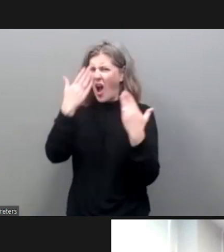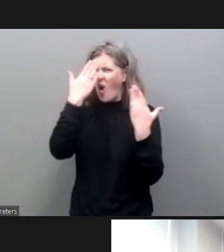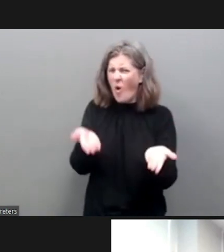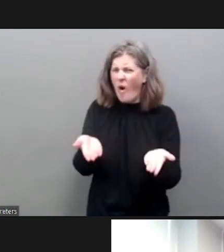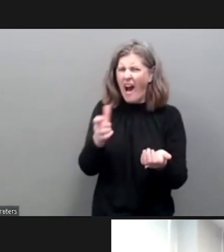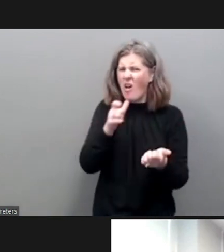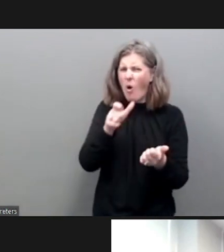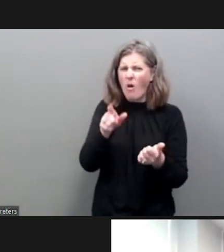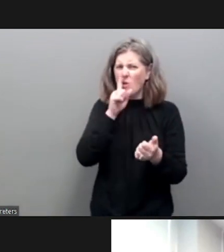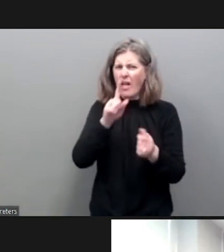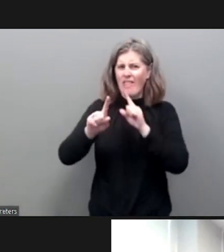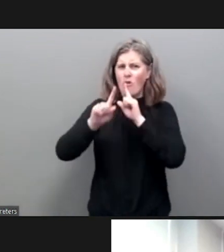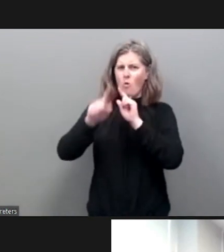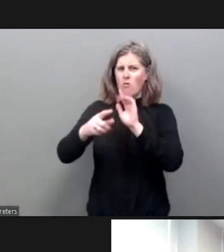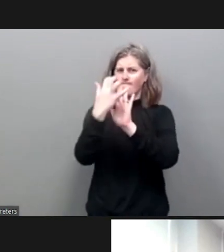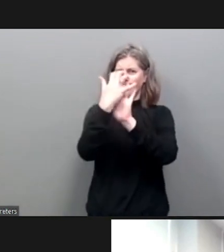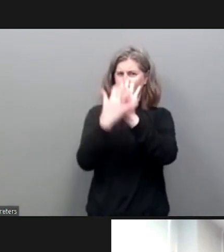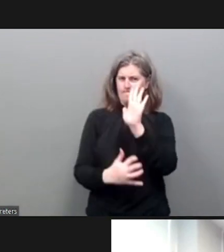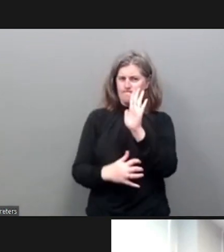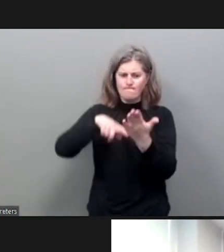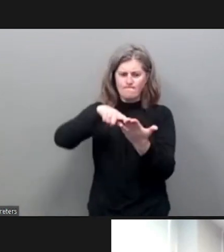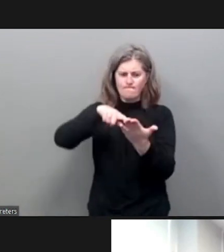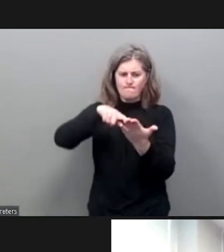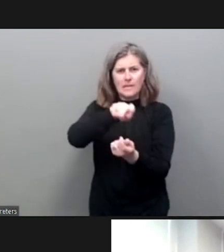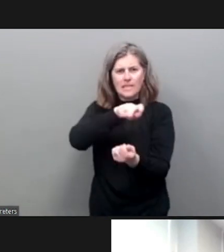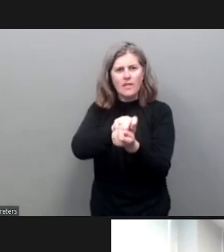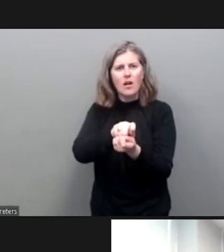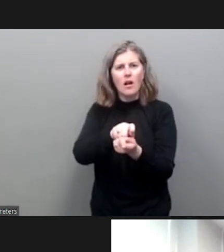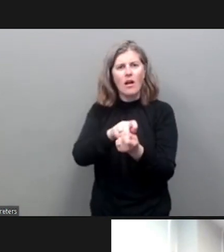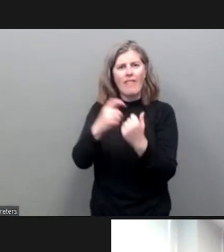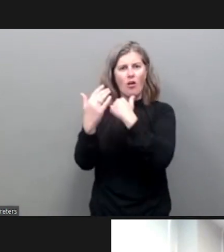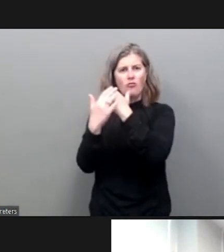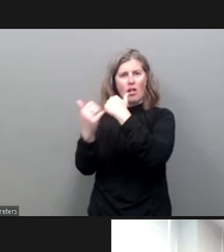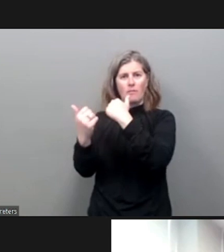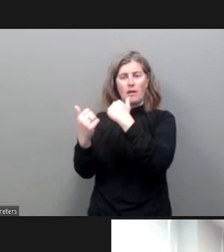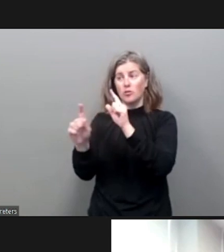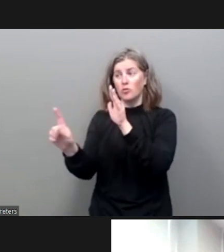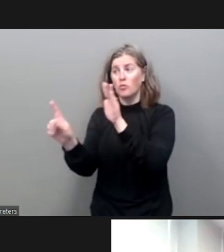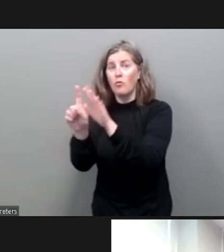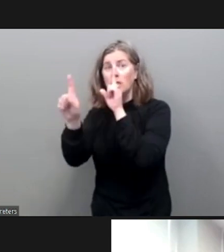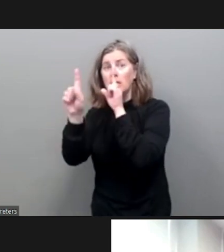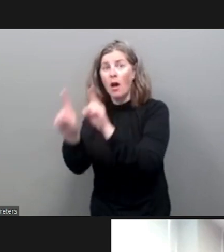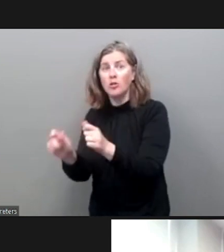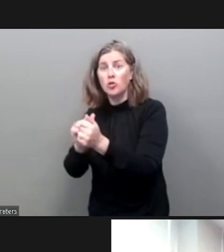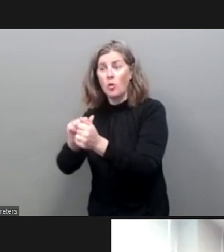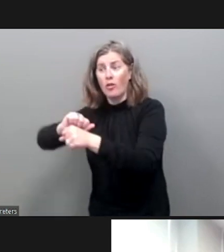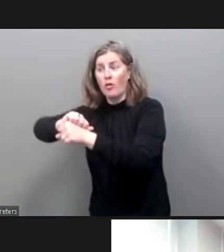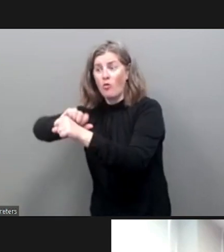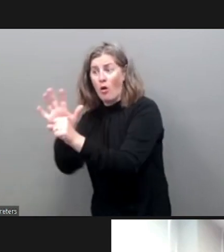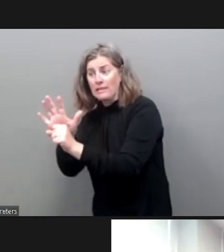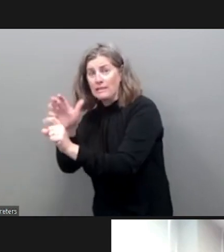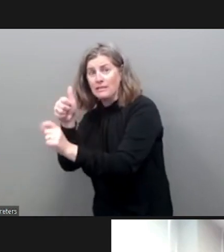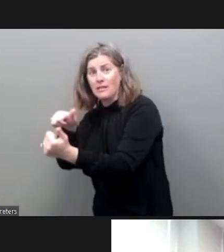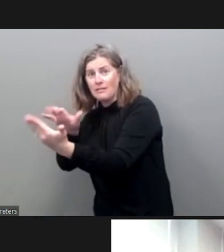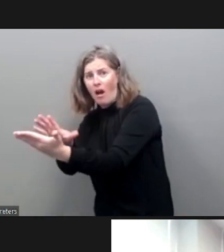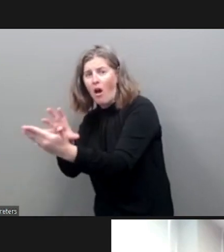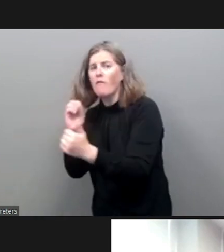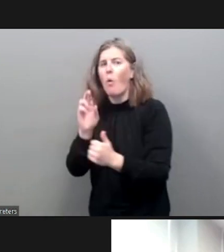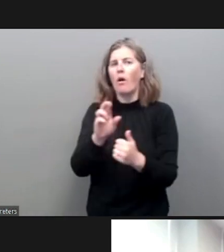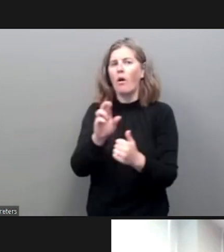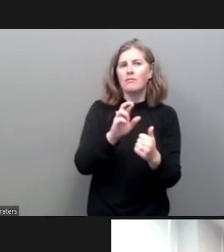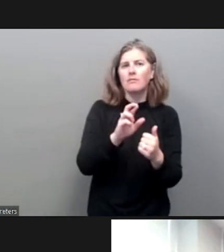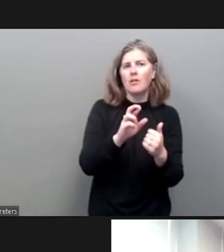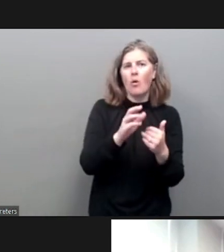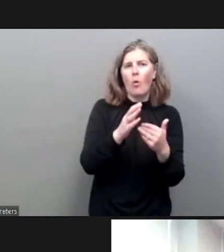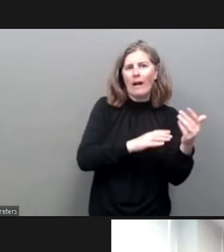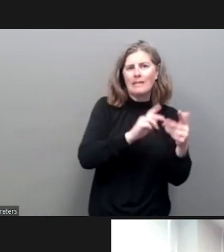order specifies one way or another. That calling up is a response to the crisis itself we're facing, not the